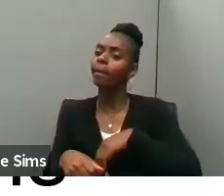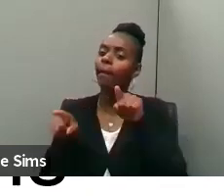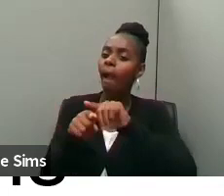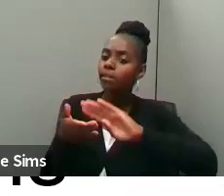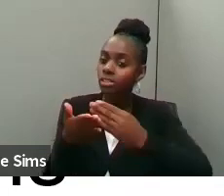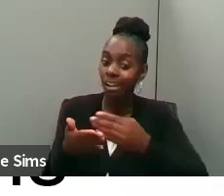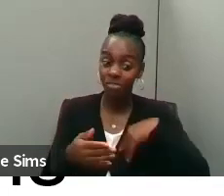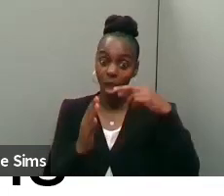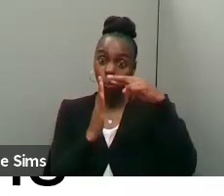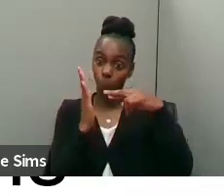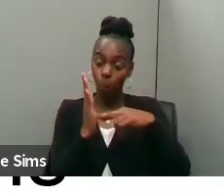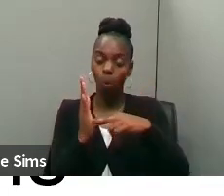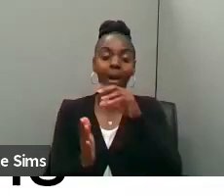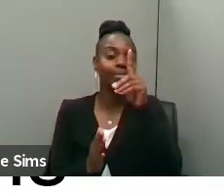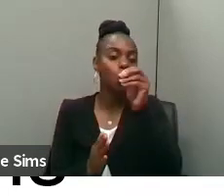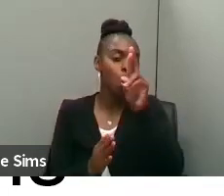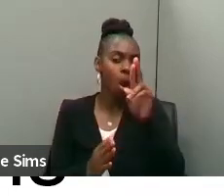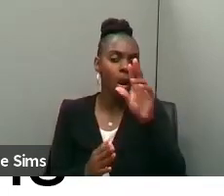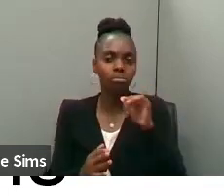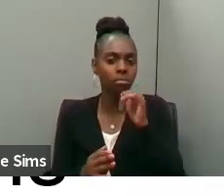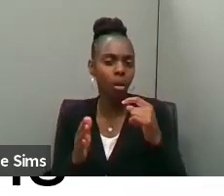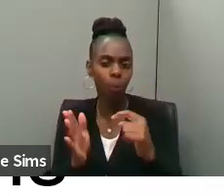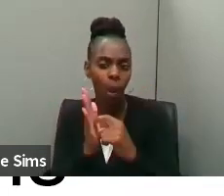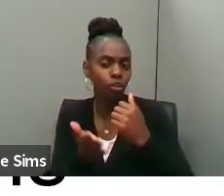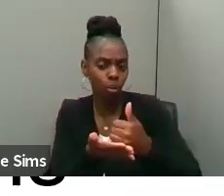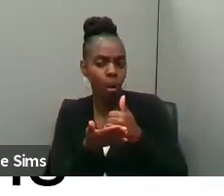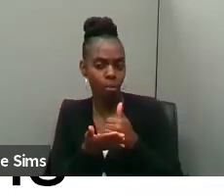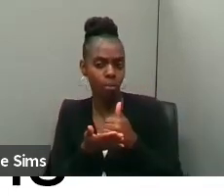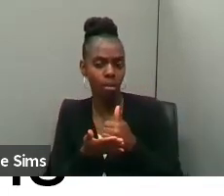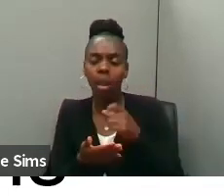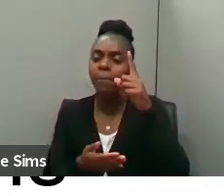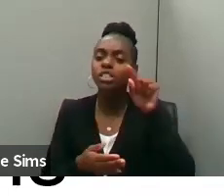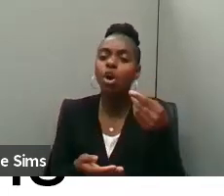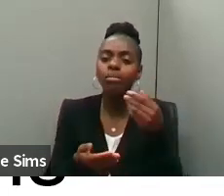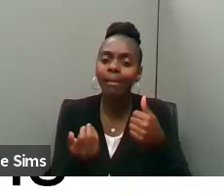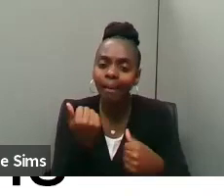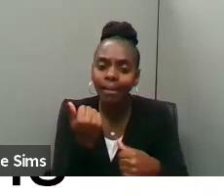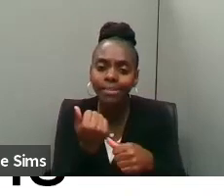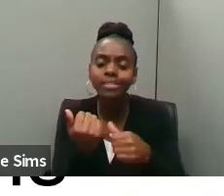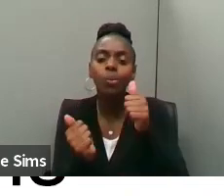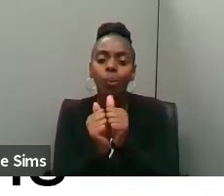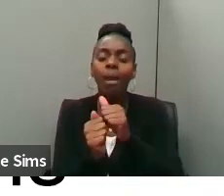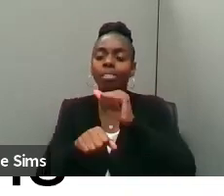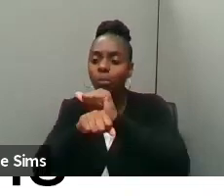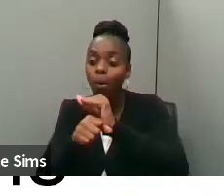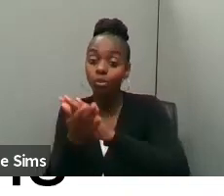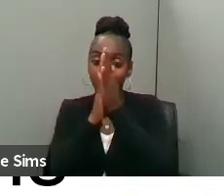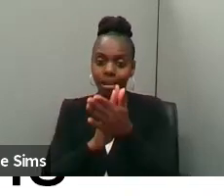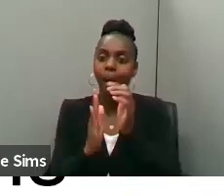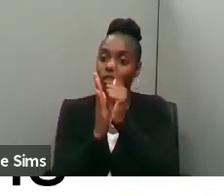rule would be that the DOR may not be obligated to help me with that because they're only assisting me with the employment goal to become an